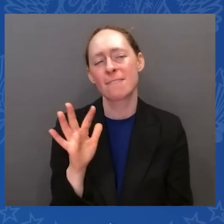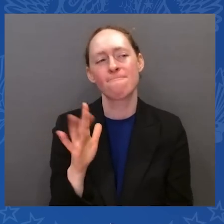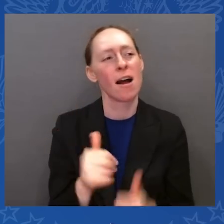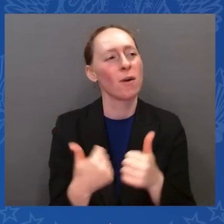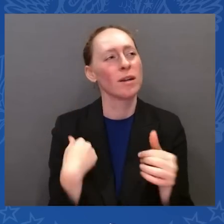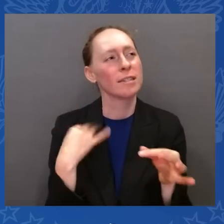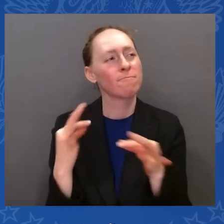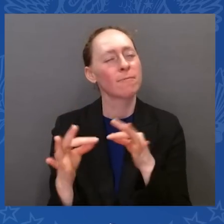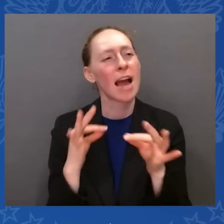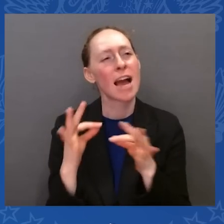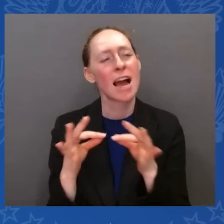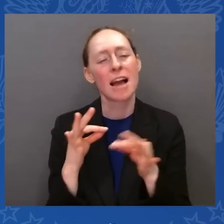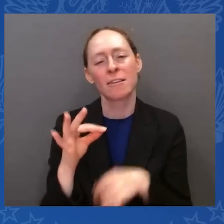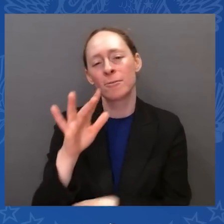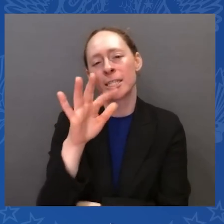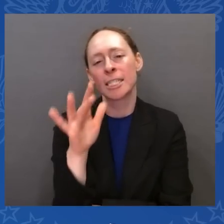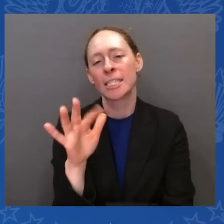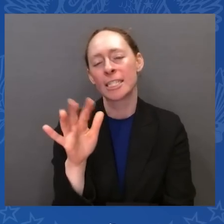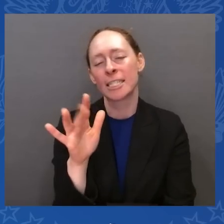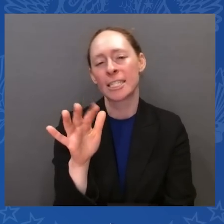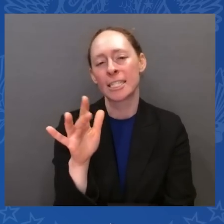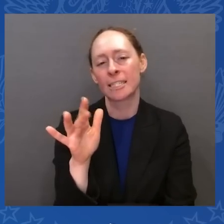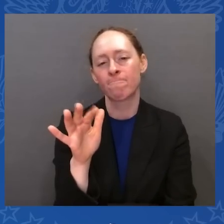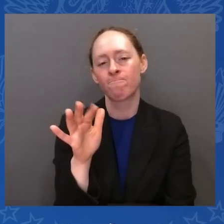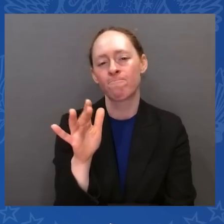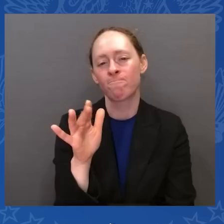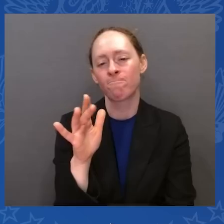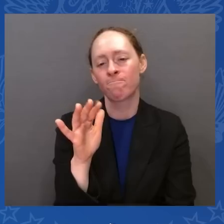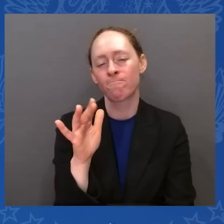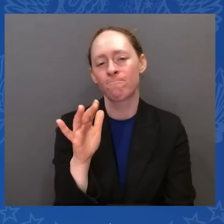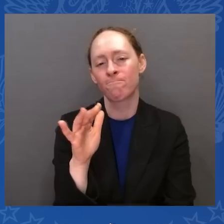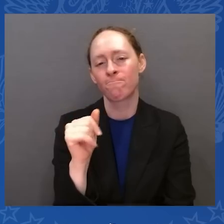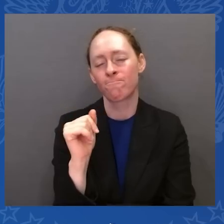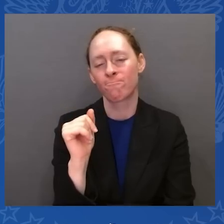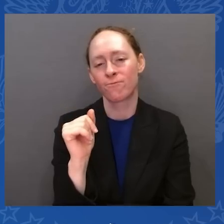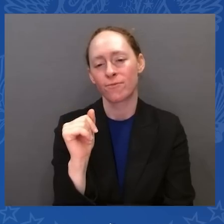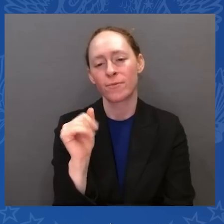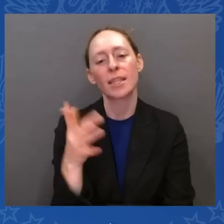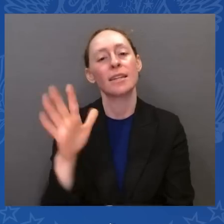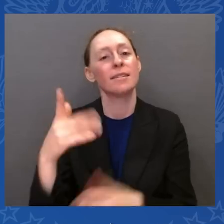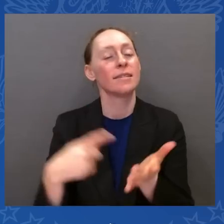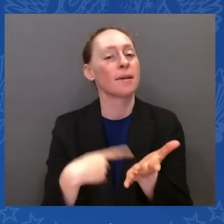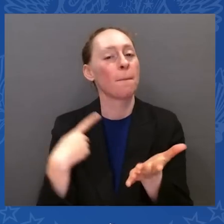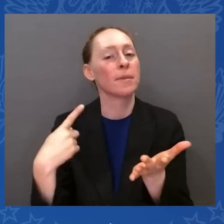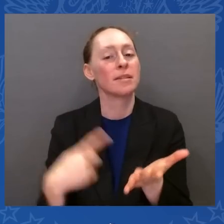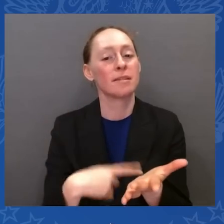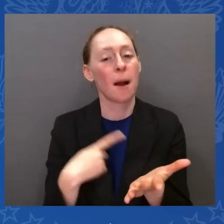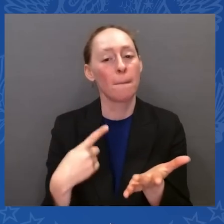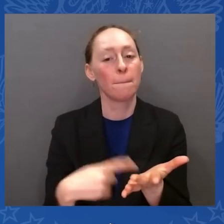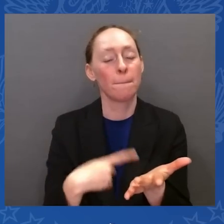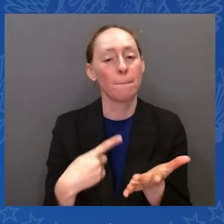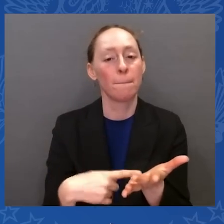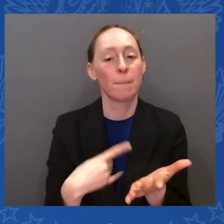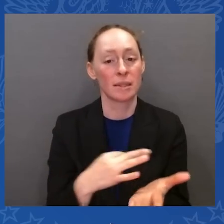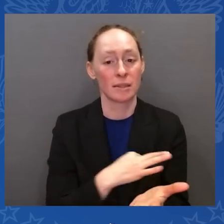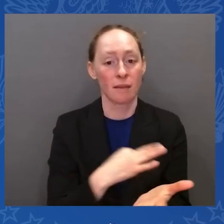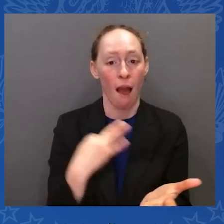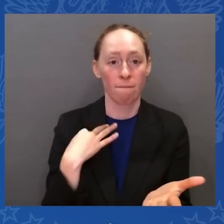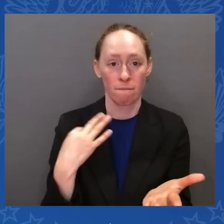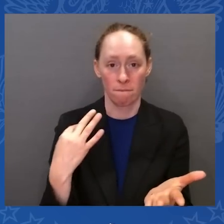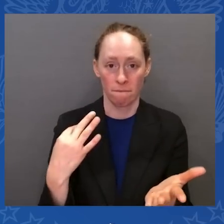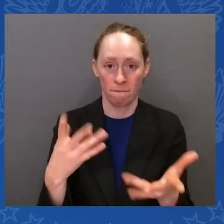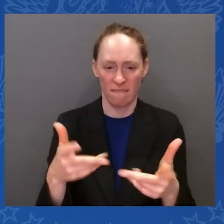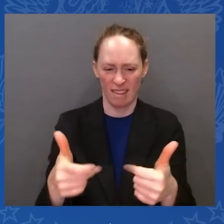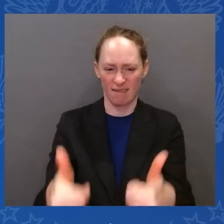sometimes, how can I say this? One of the ways in which senators or congresspersons